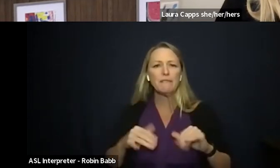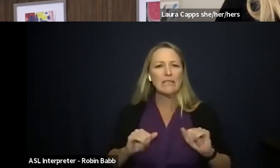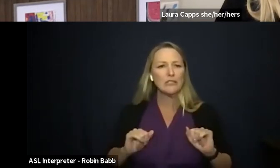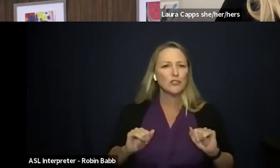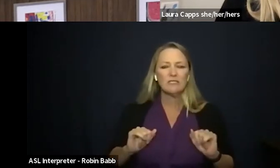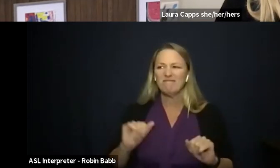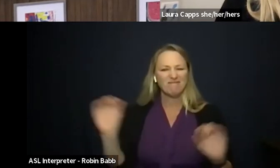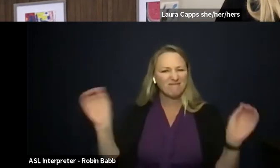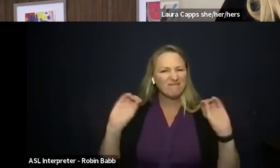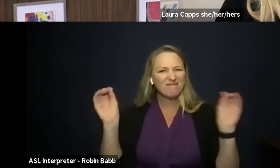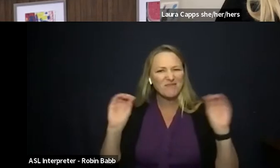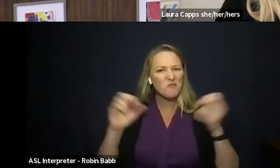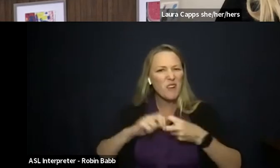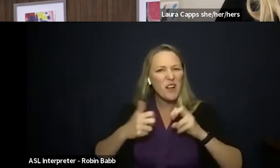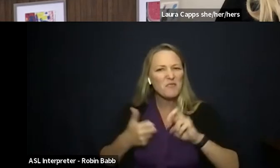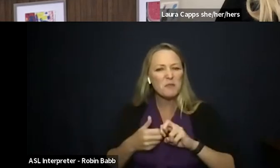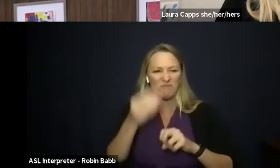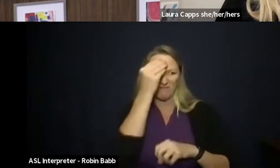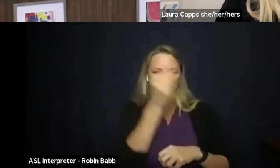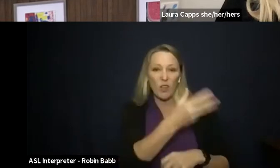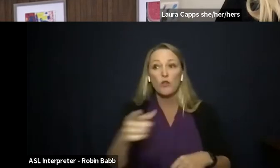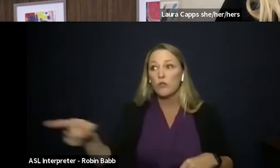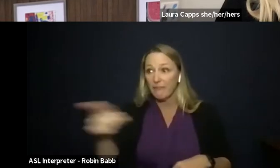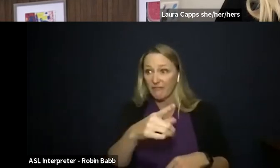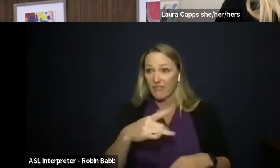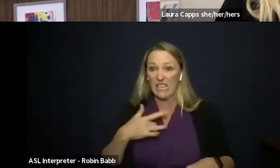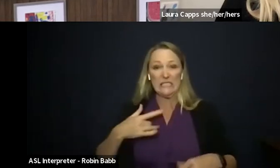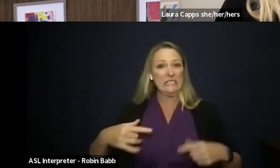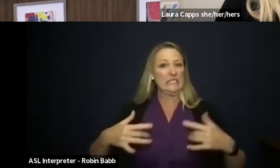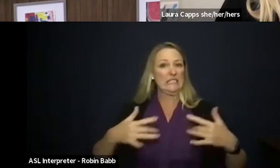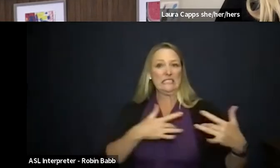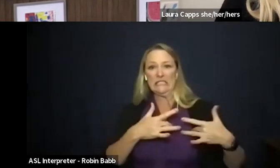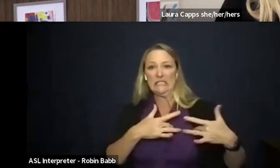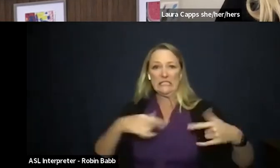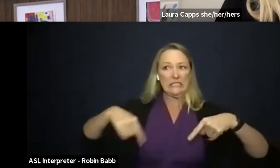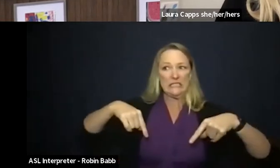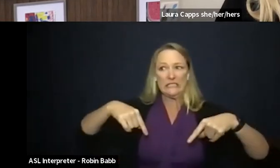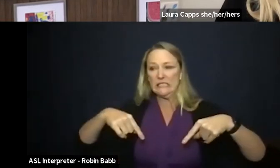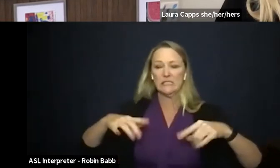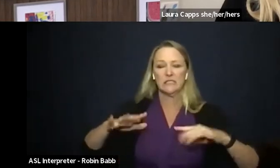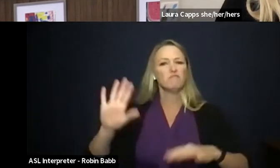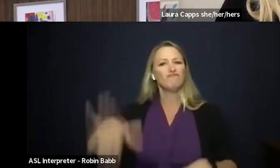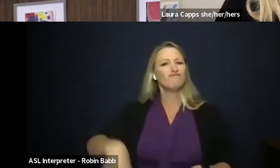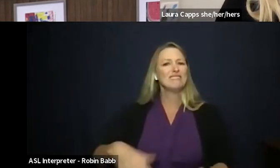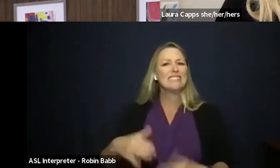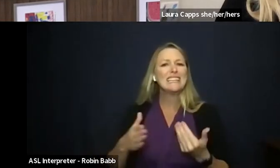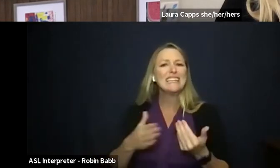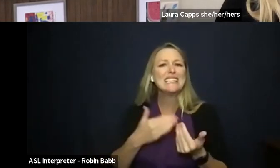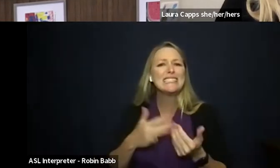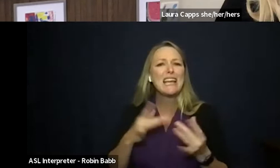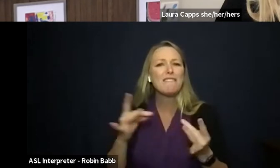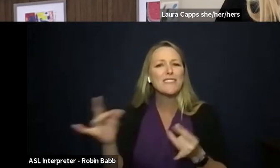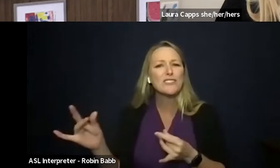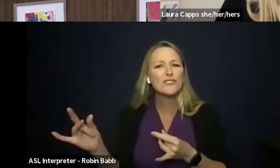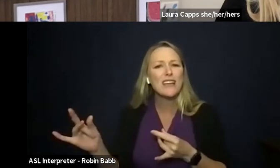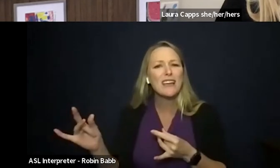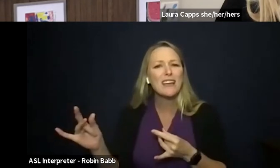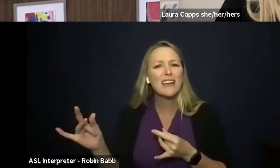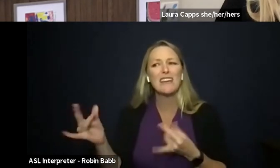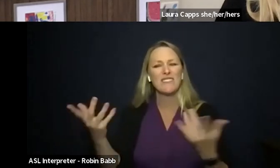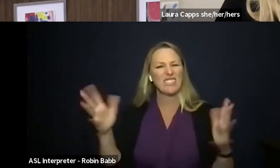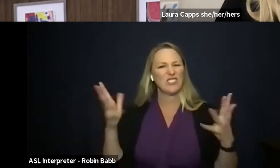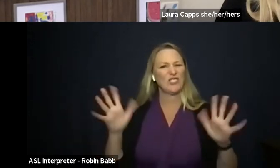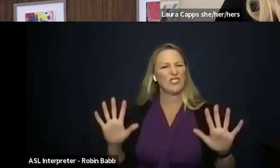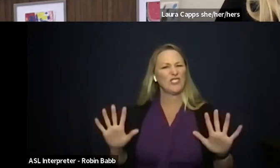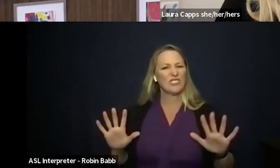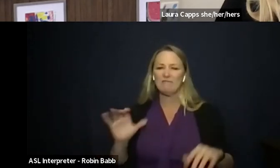concerned yeah it was it was super easy super efficient um yeah i there's nothing to be afraid